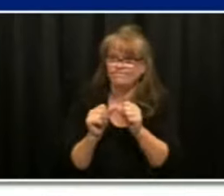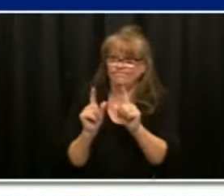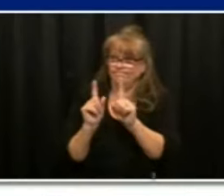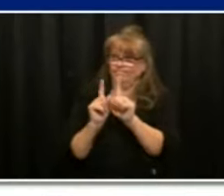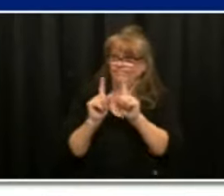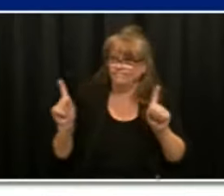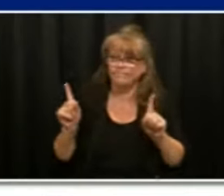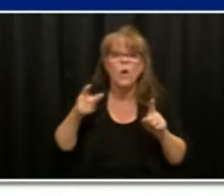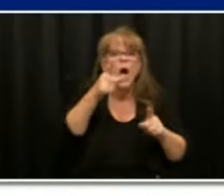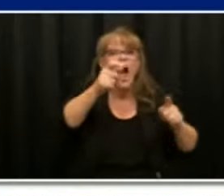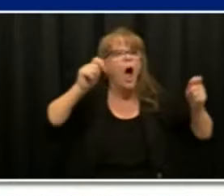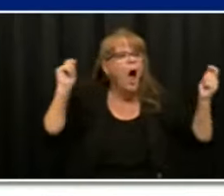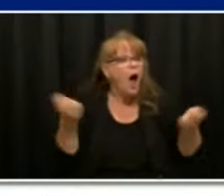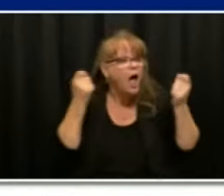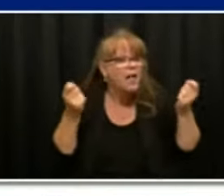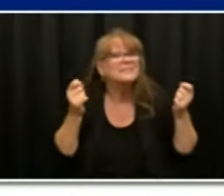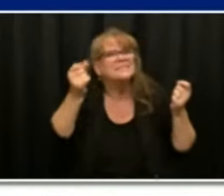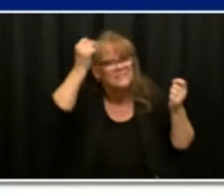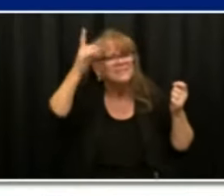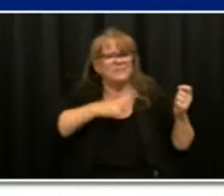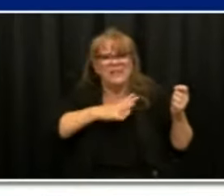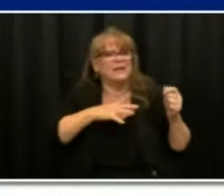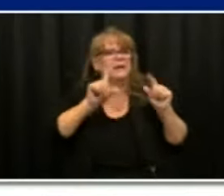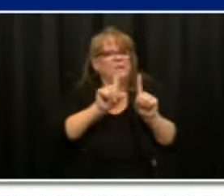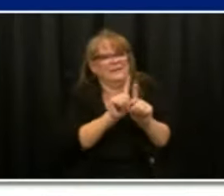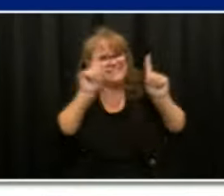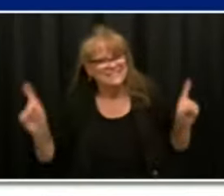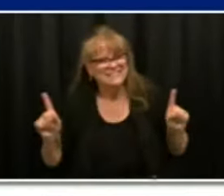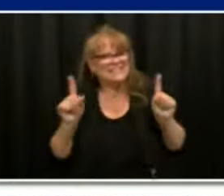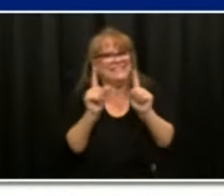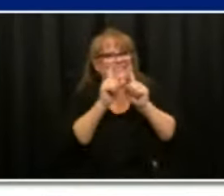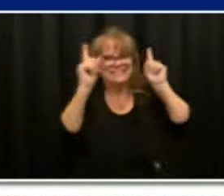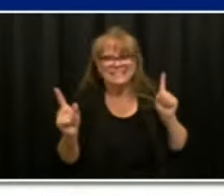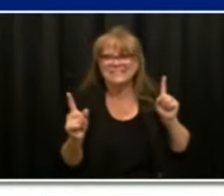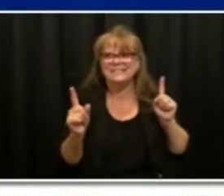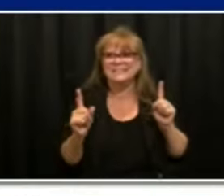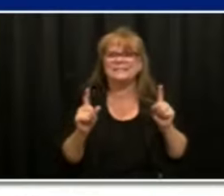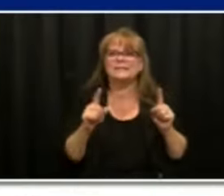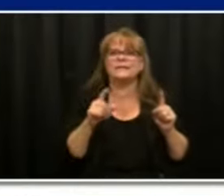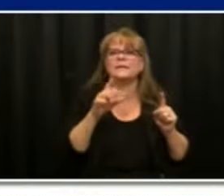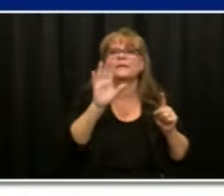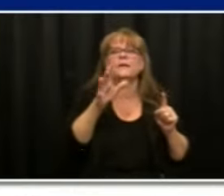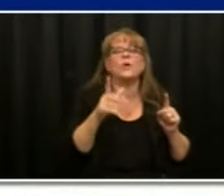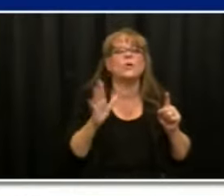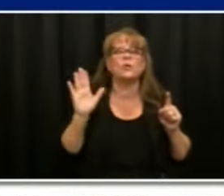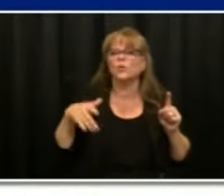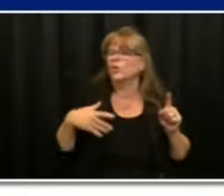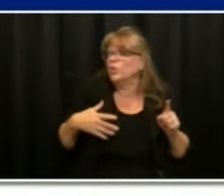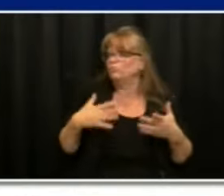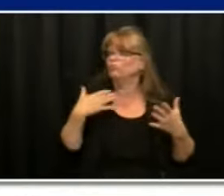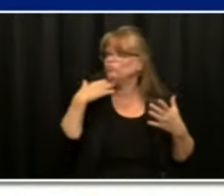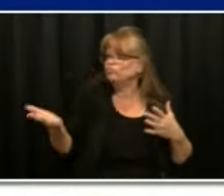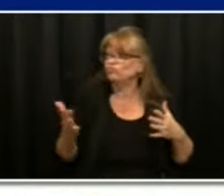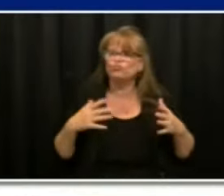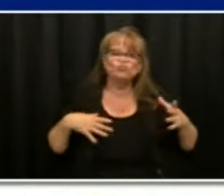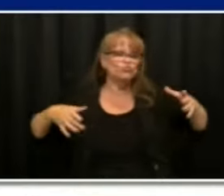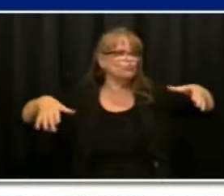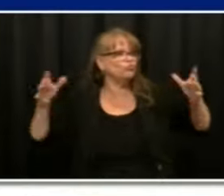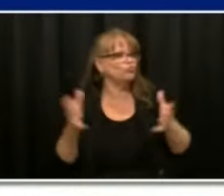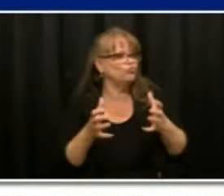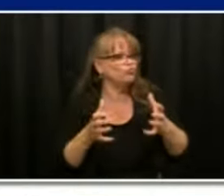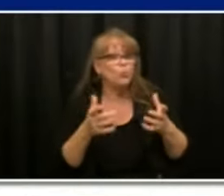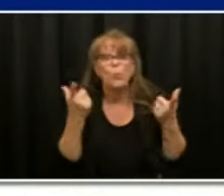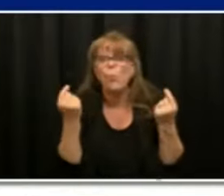or 20% result in higher disease projections. Unfortunately, those holiday bumps, on top of very high